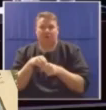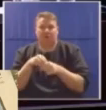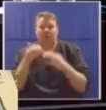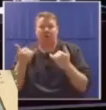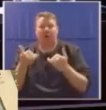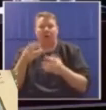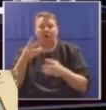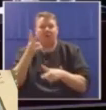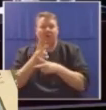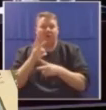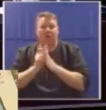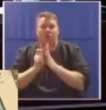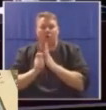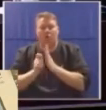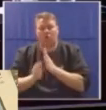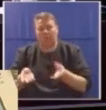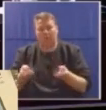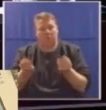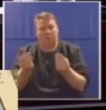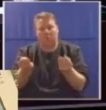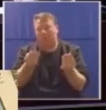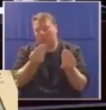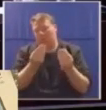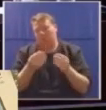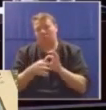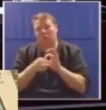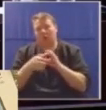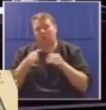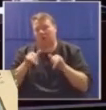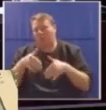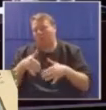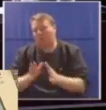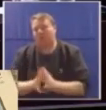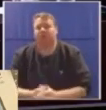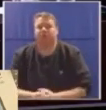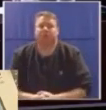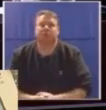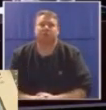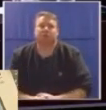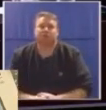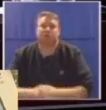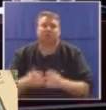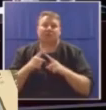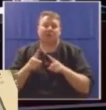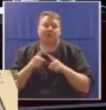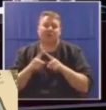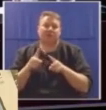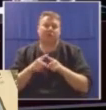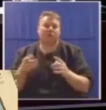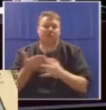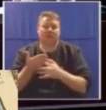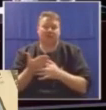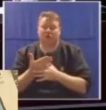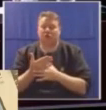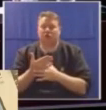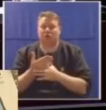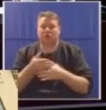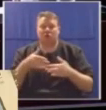in relation to all this. And a number of interventions are now